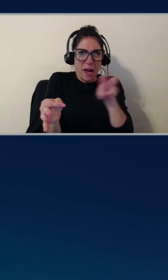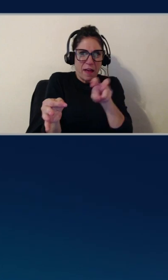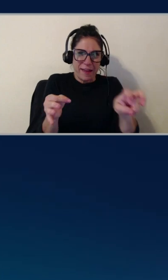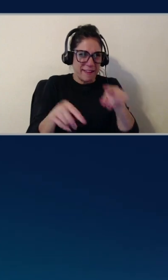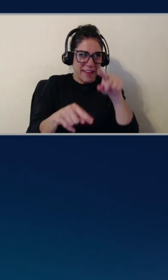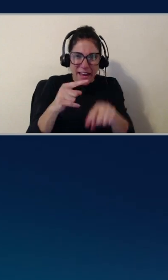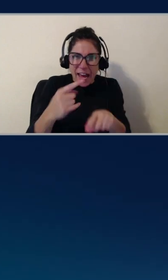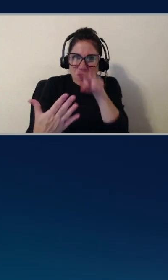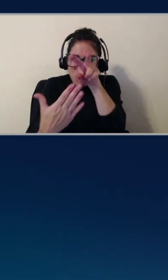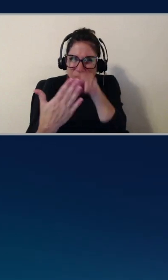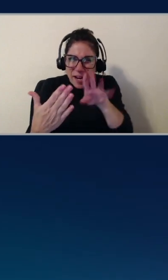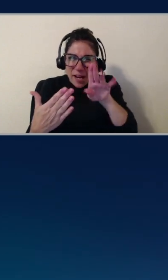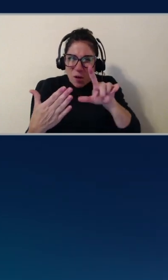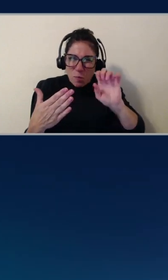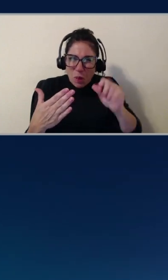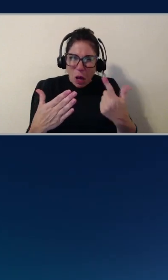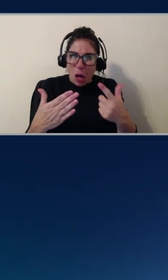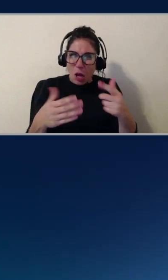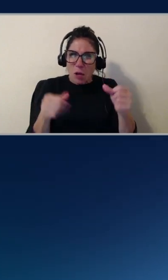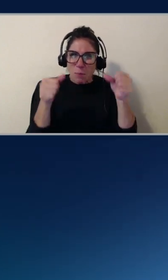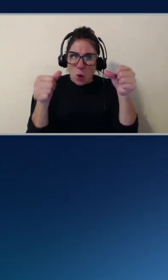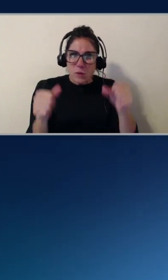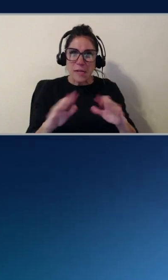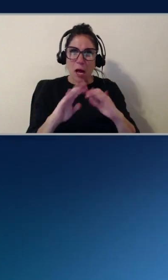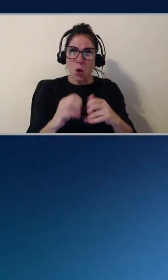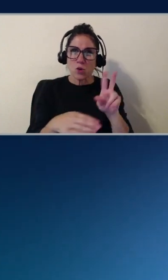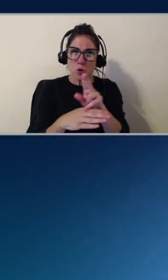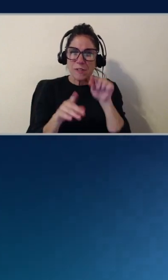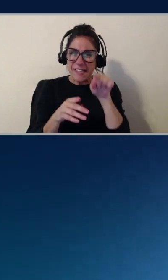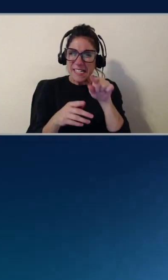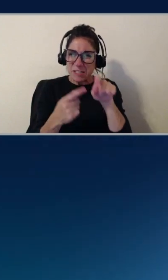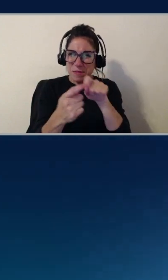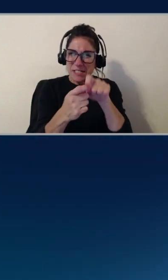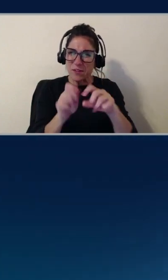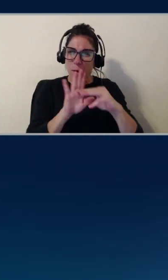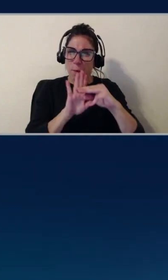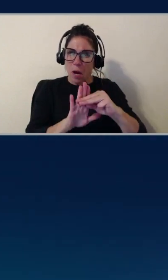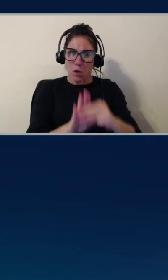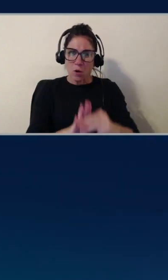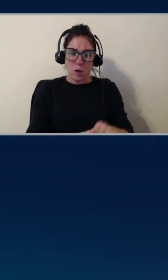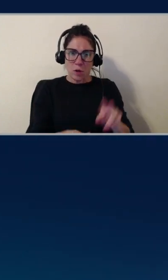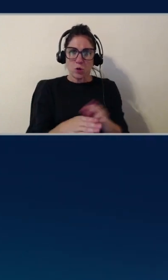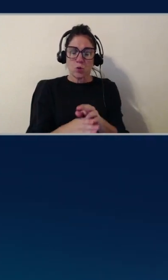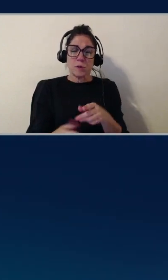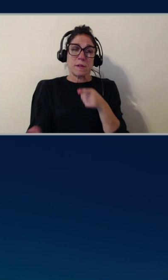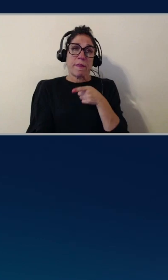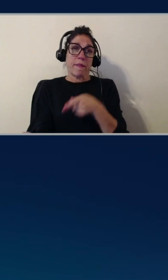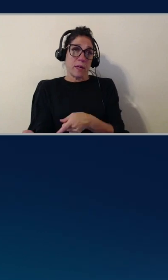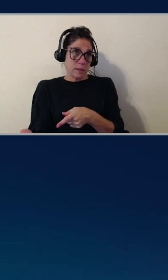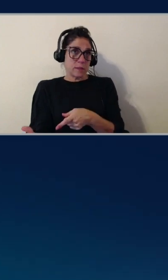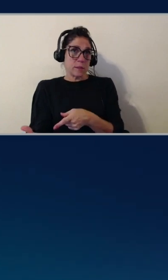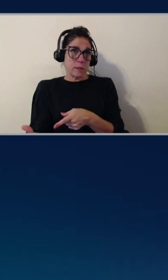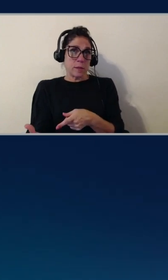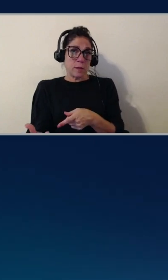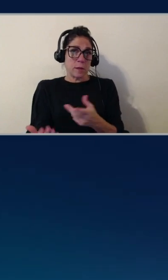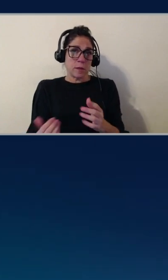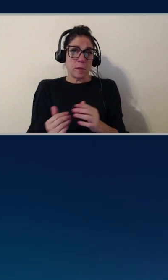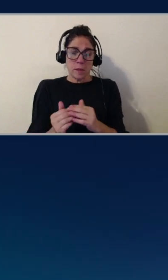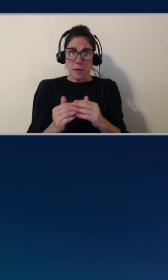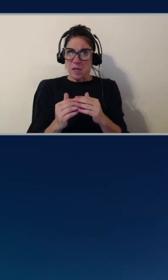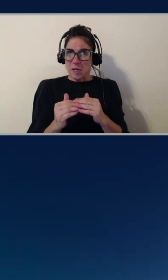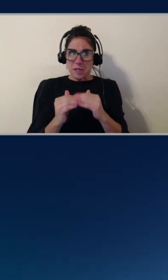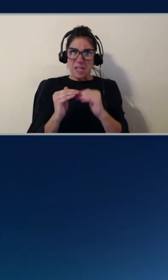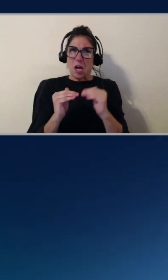use XYZ model. Just use this. Like no. Yeah. Right? That's beyond that person's capability.